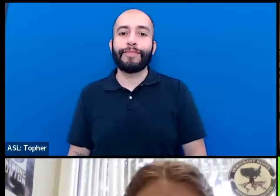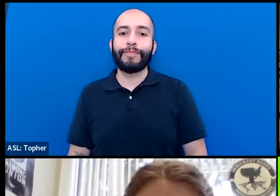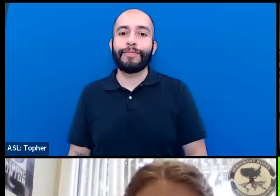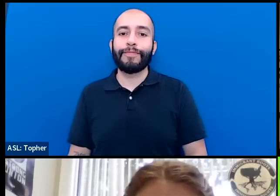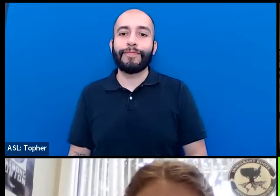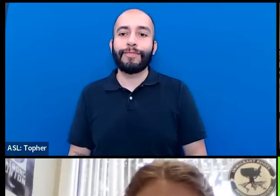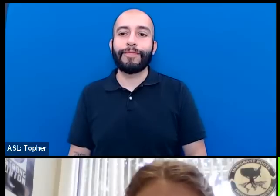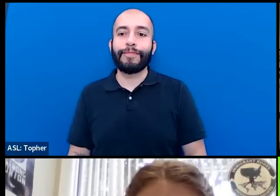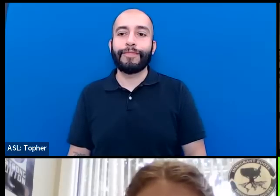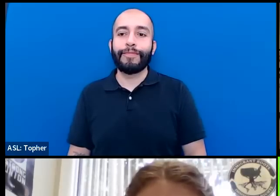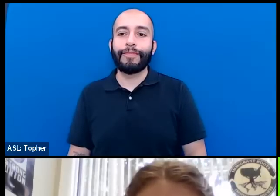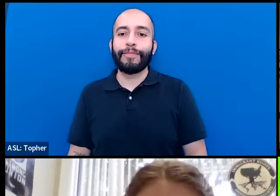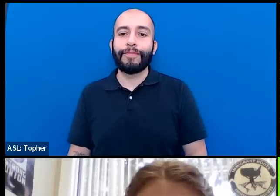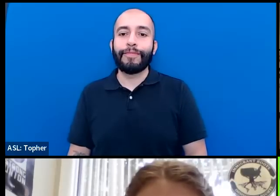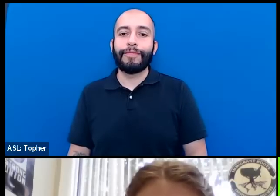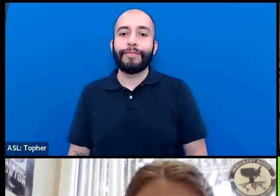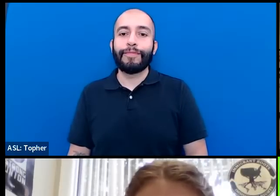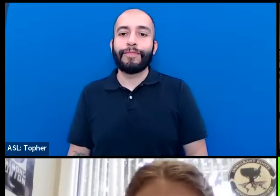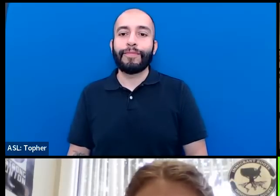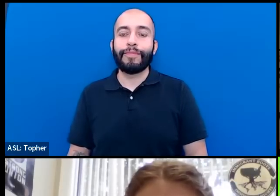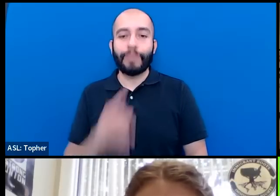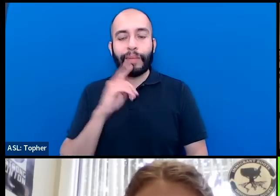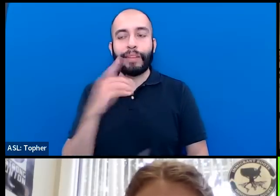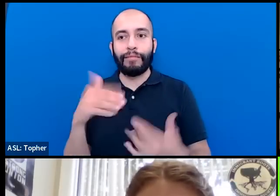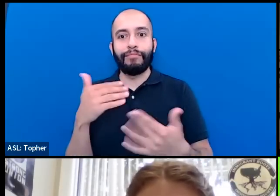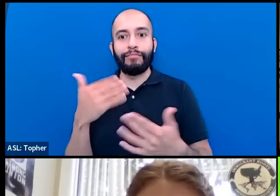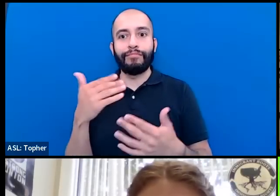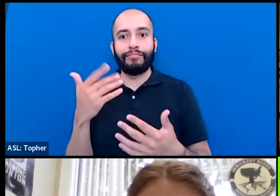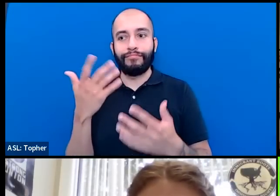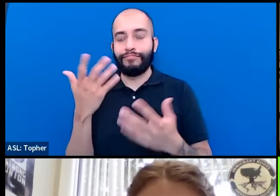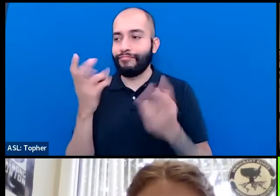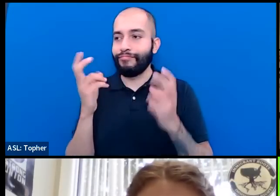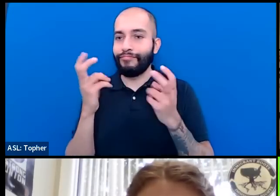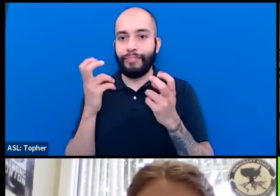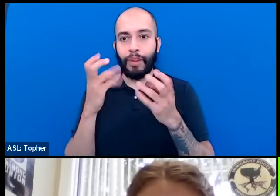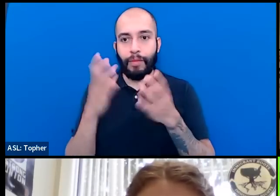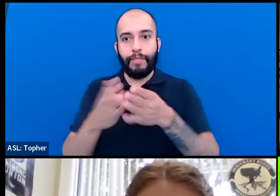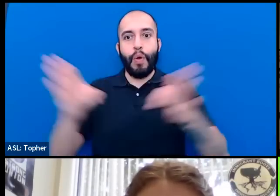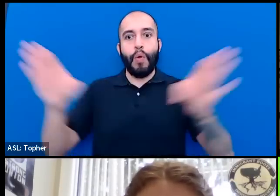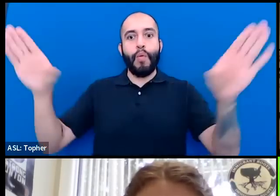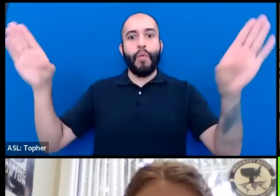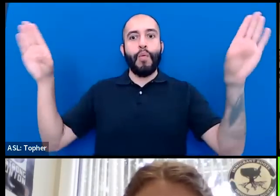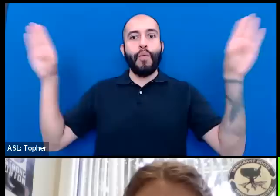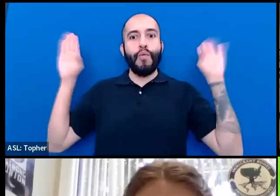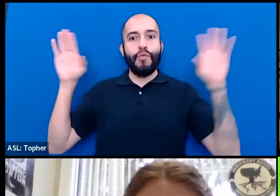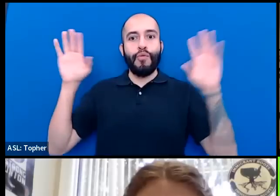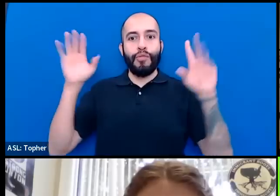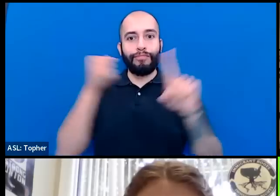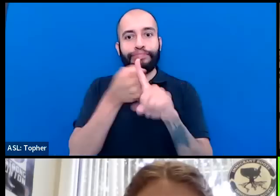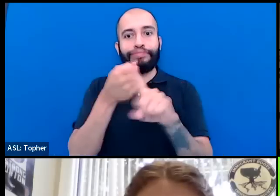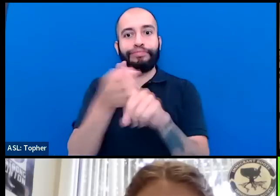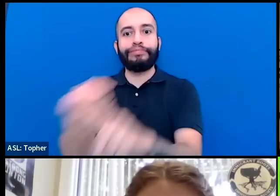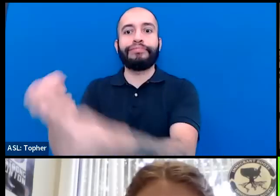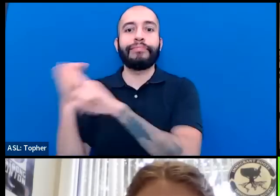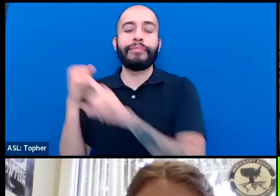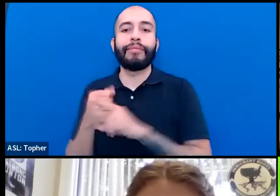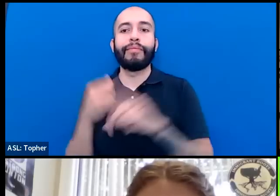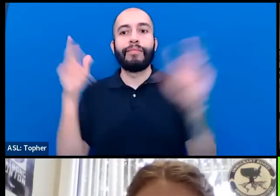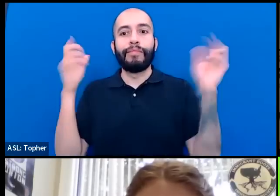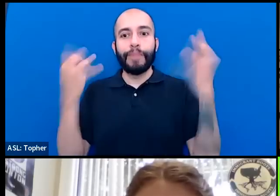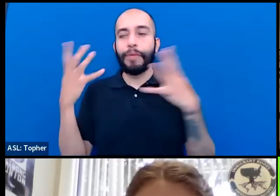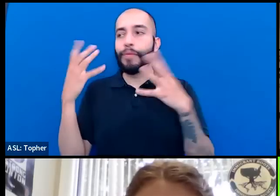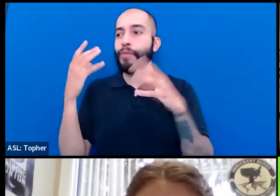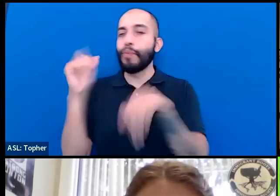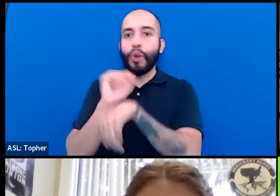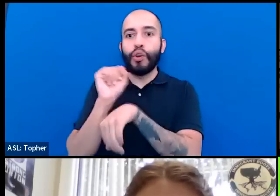Staten Island. Other workers are reaching out to us daily, asking how can we get involved with either